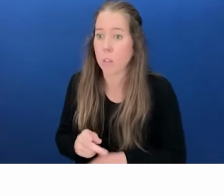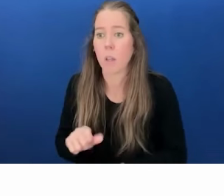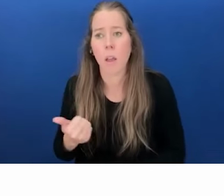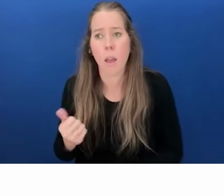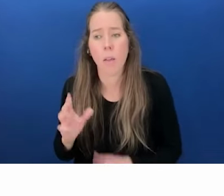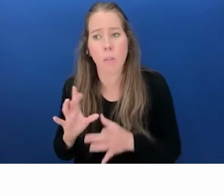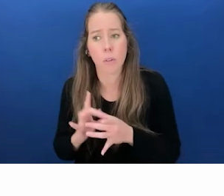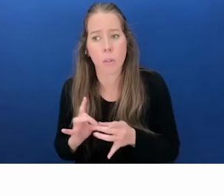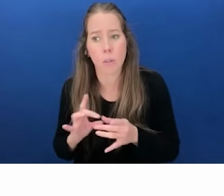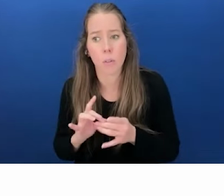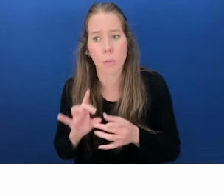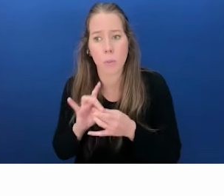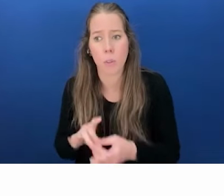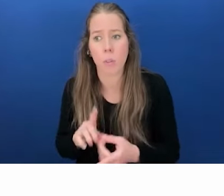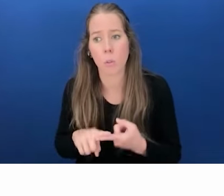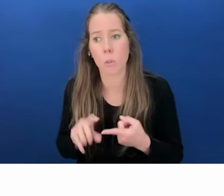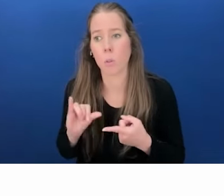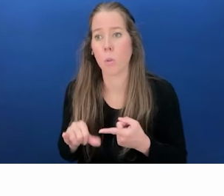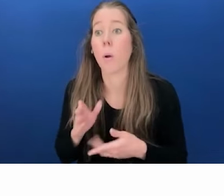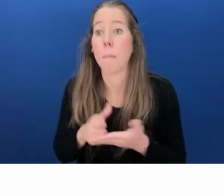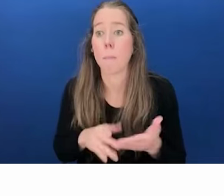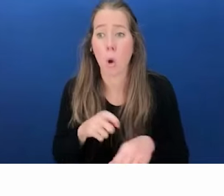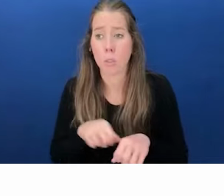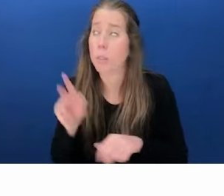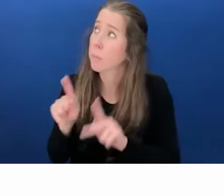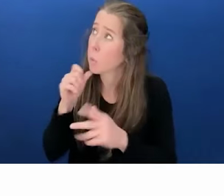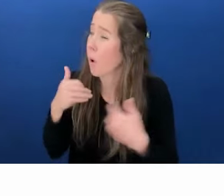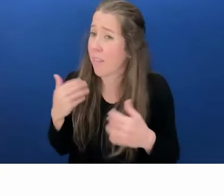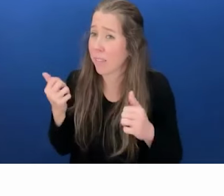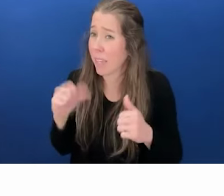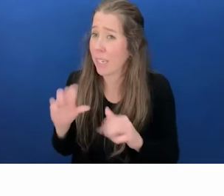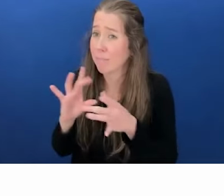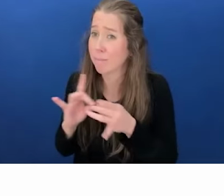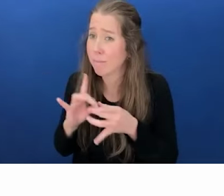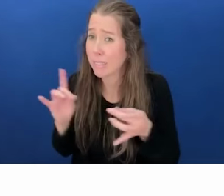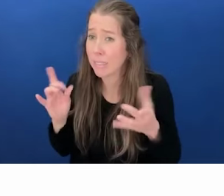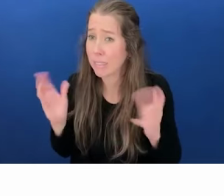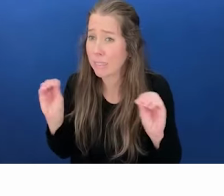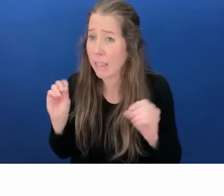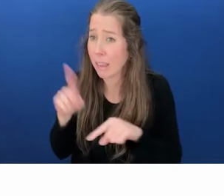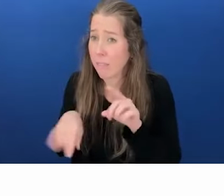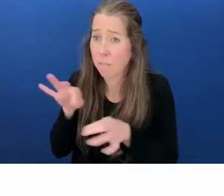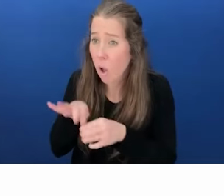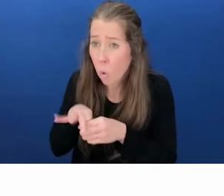is, the part-time people don't have any say in anything. No. Like they don't get to vote on